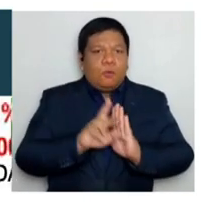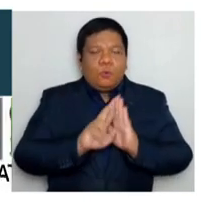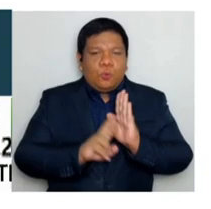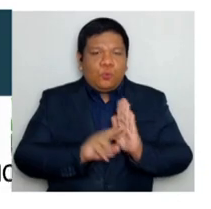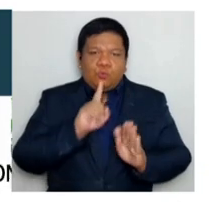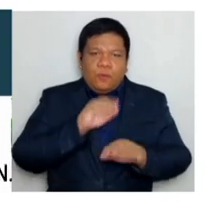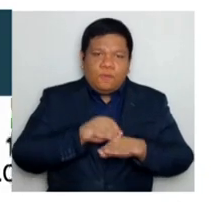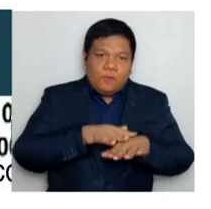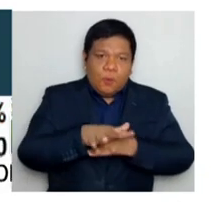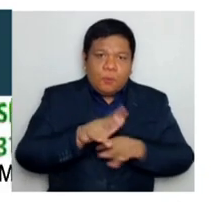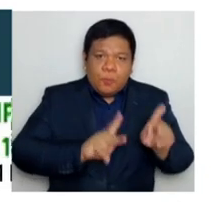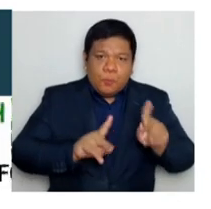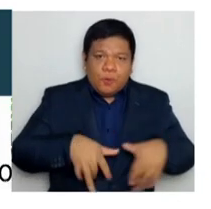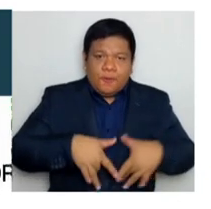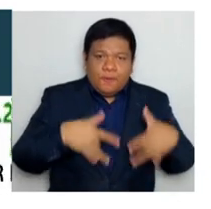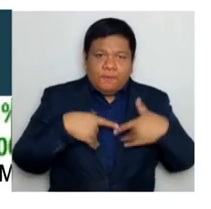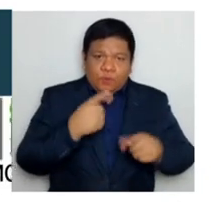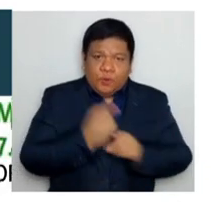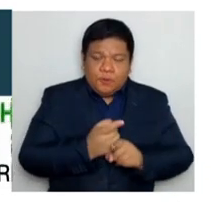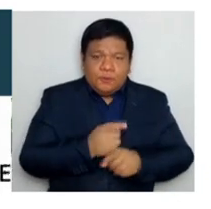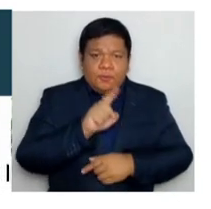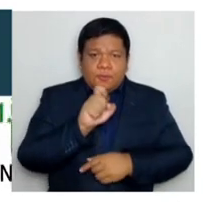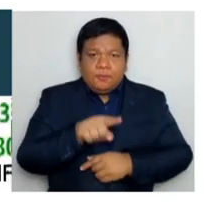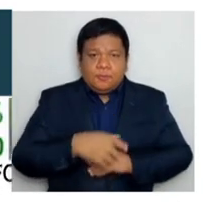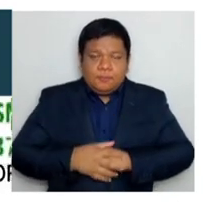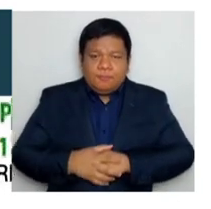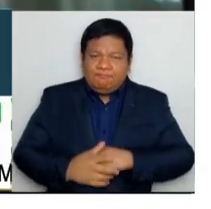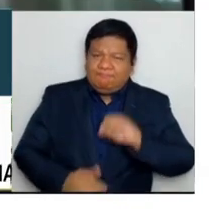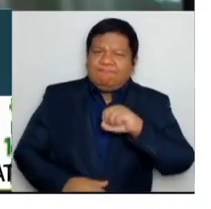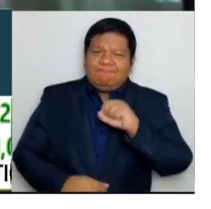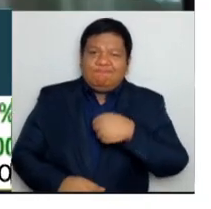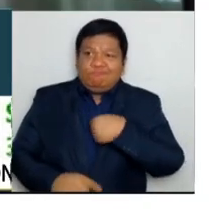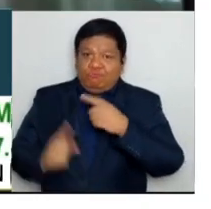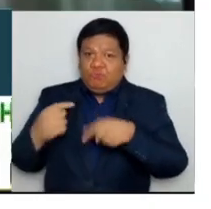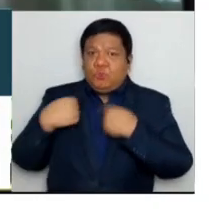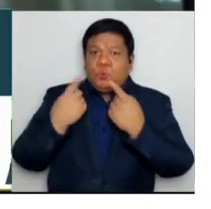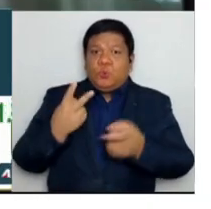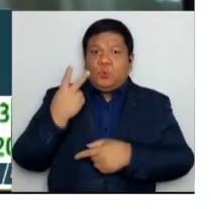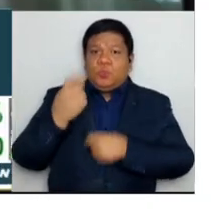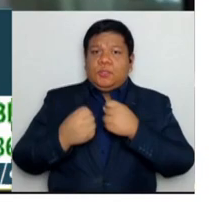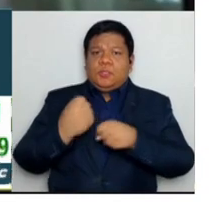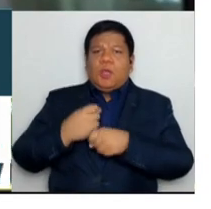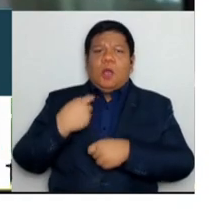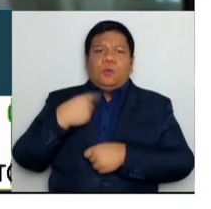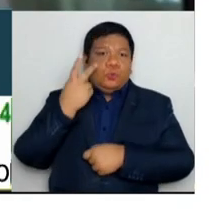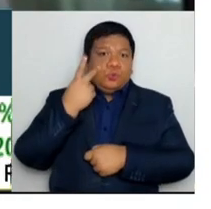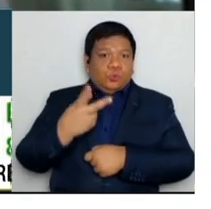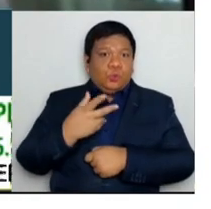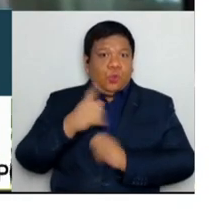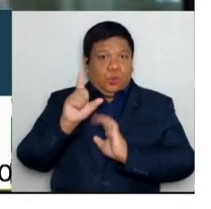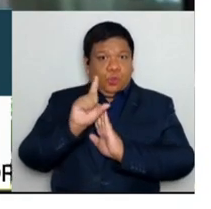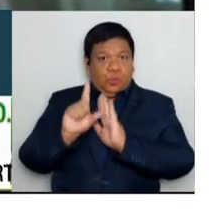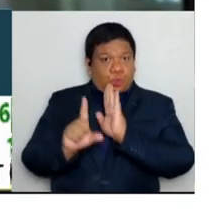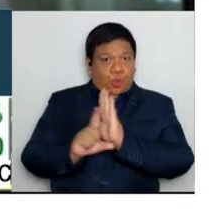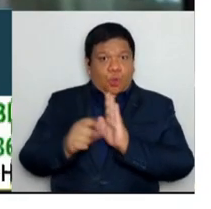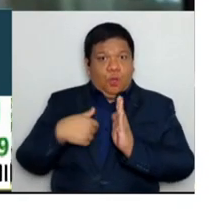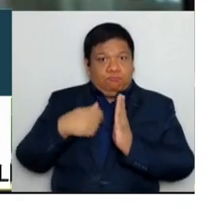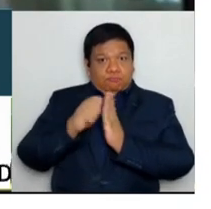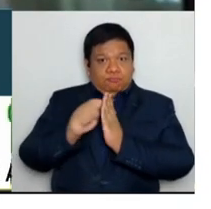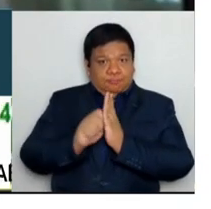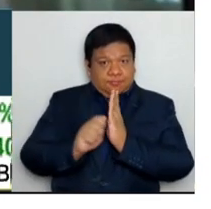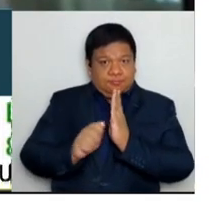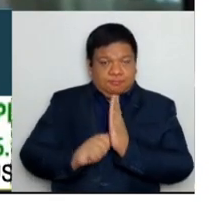affect people's lives? That's true. I've seen in my 2 years how the laws that I've authored in my 3 terms are